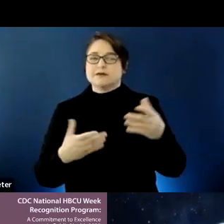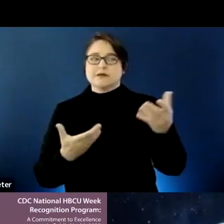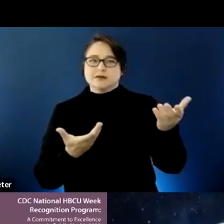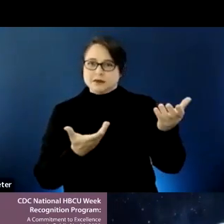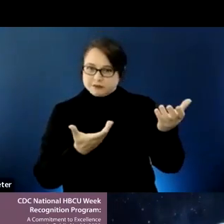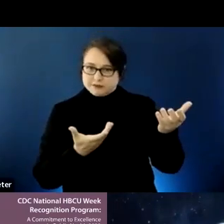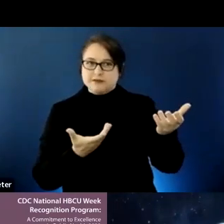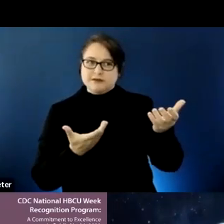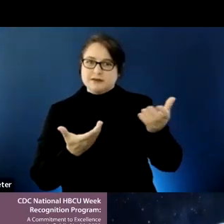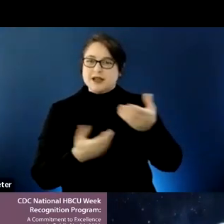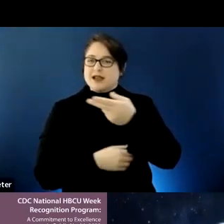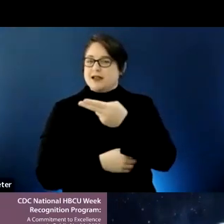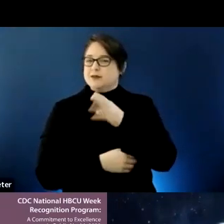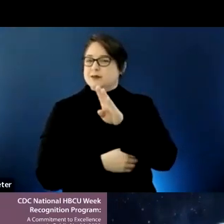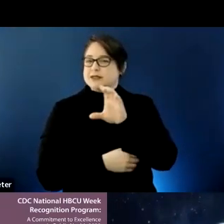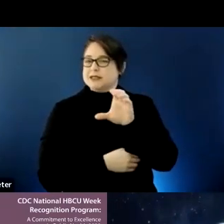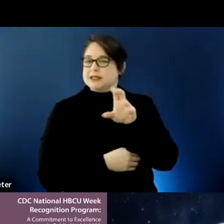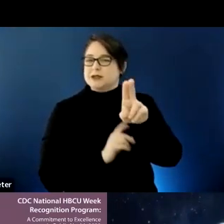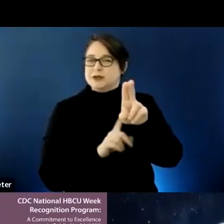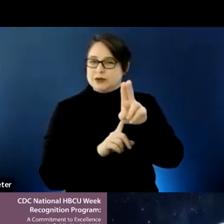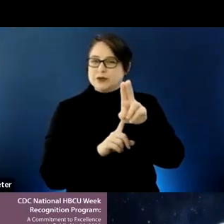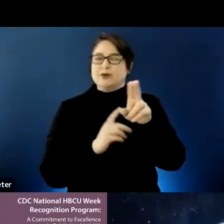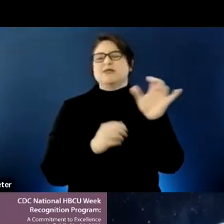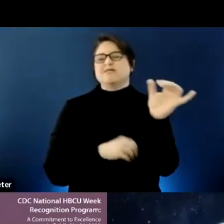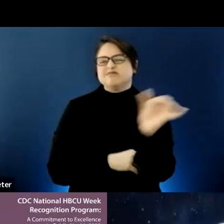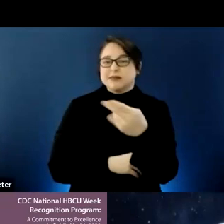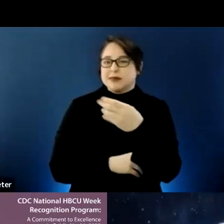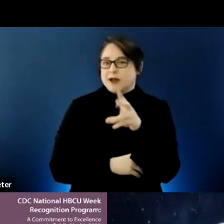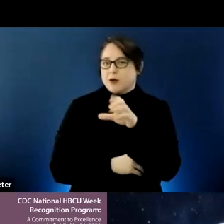at Howard with involving the CDC.